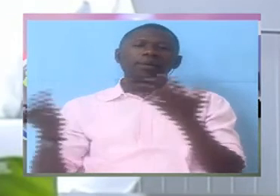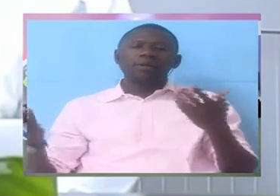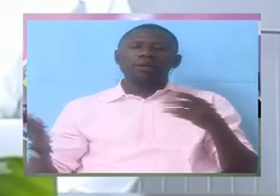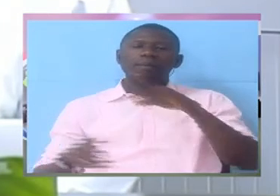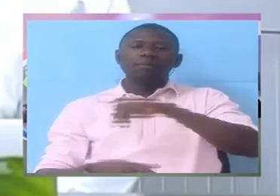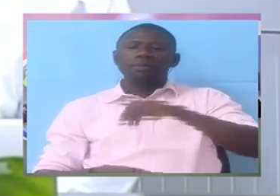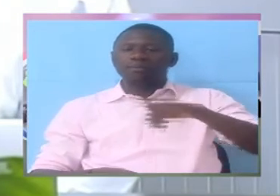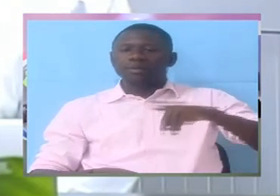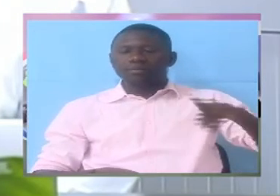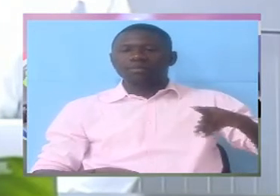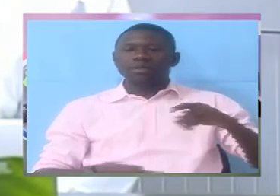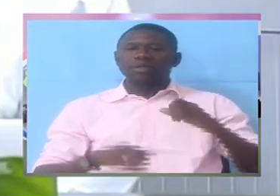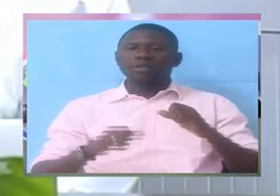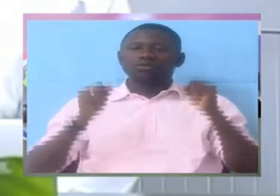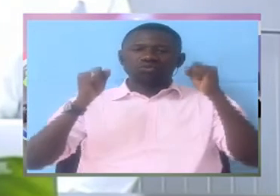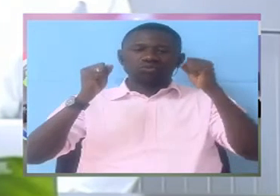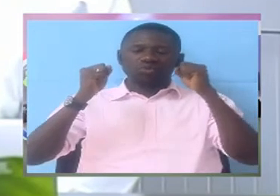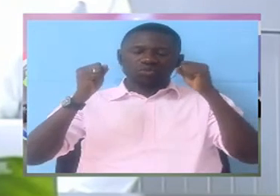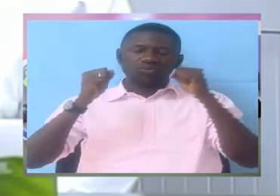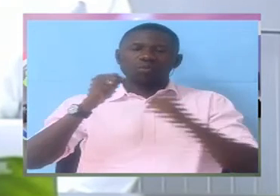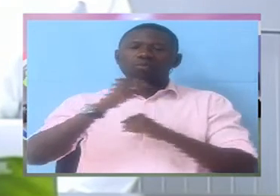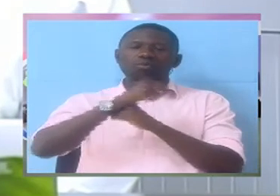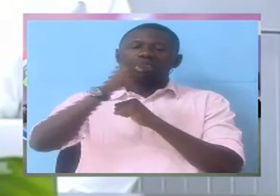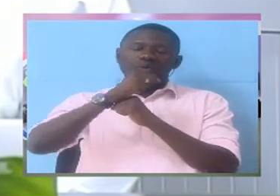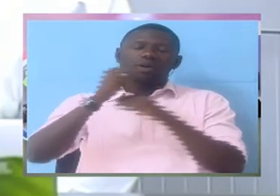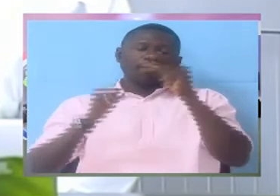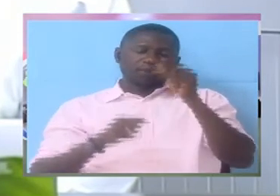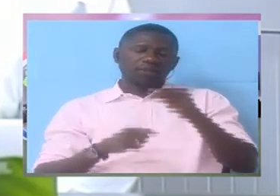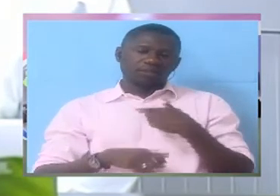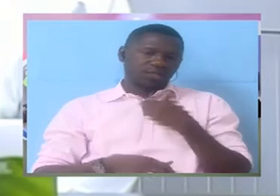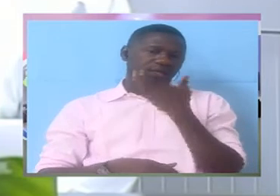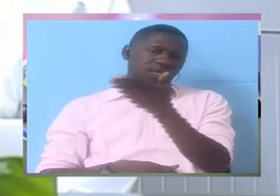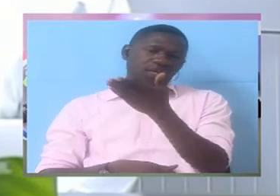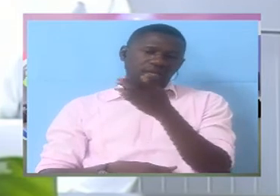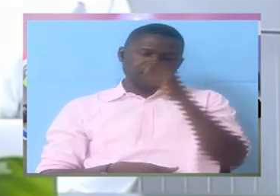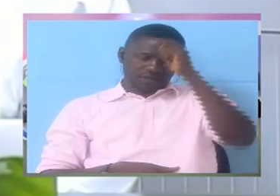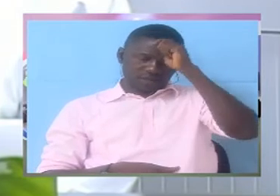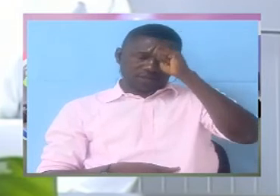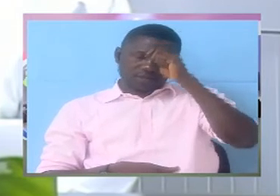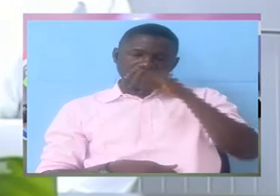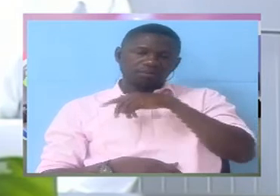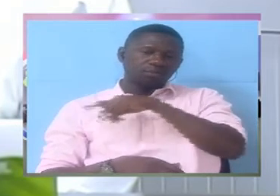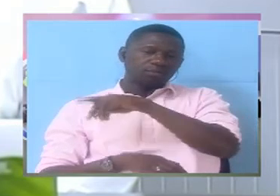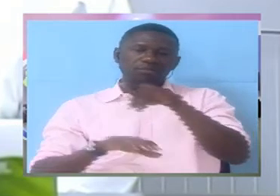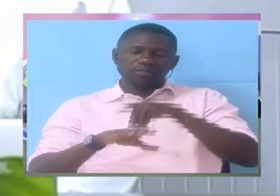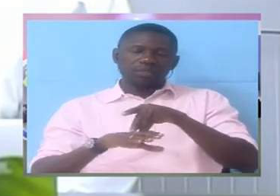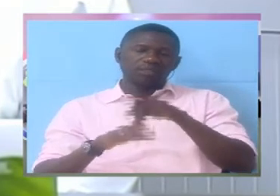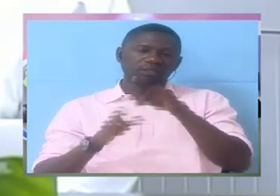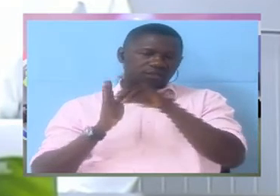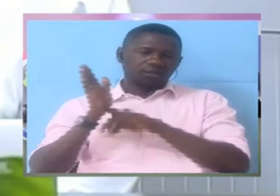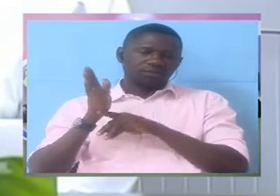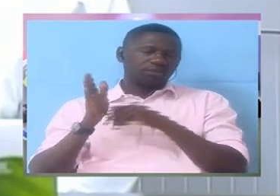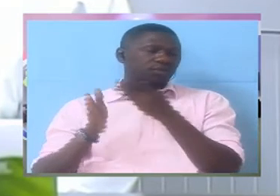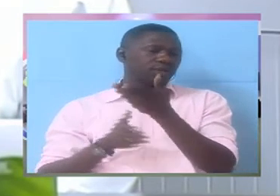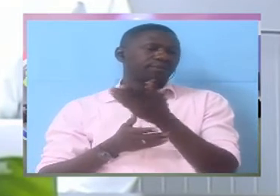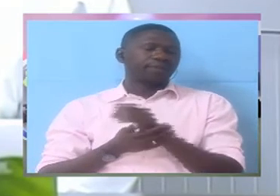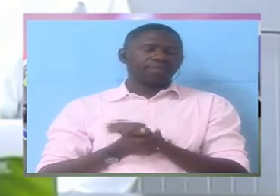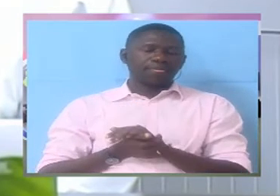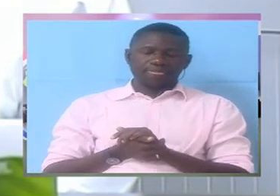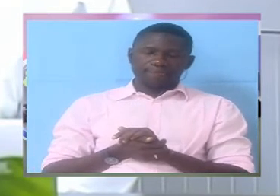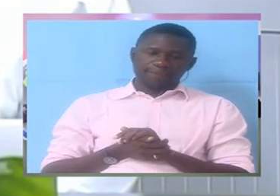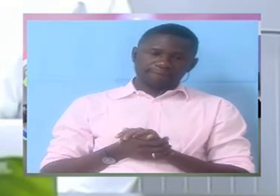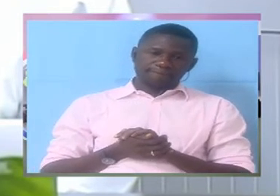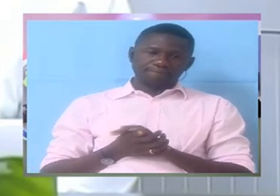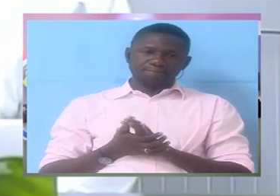supporters were present. La baro menti wala nyindi ko atatanu ndi mabe kulio doleto damento yalanko